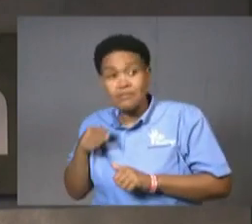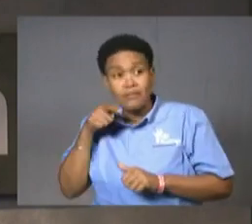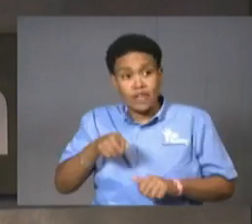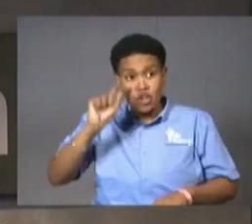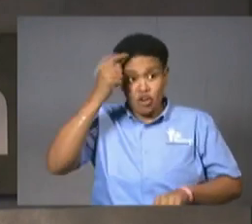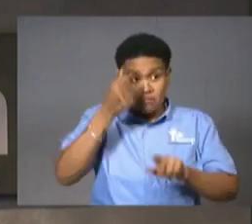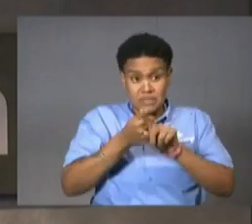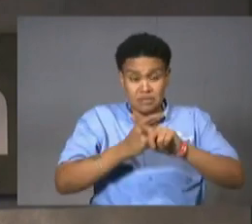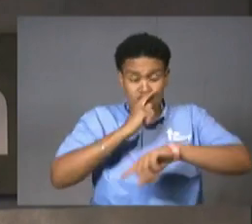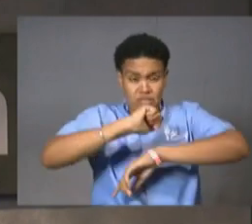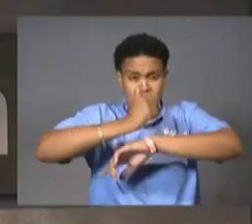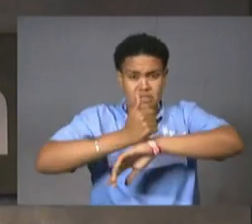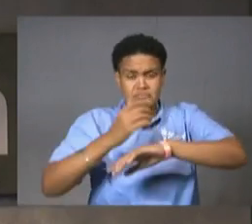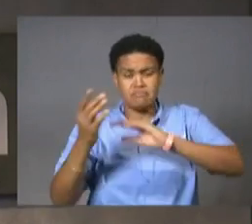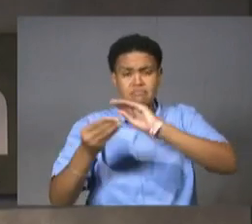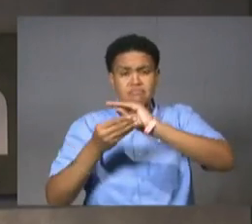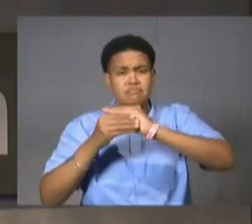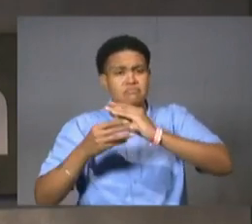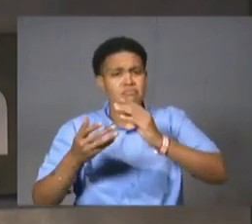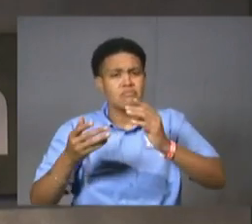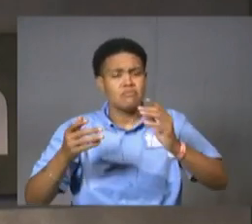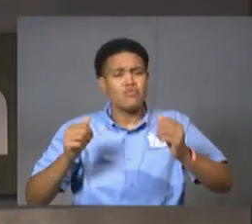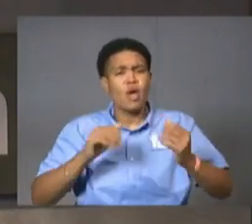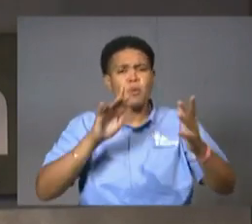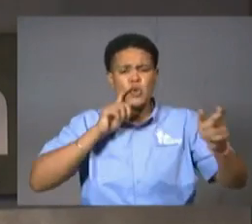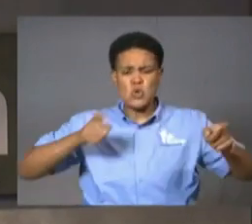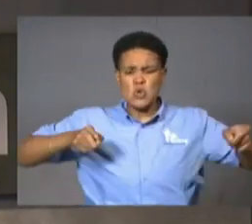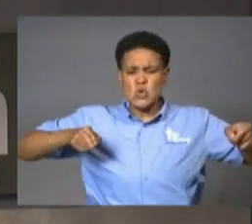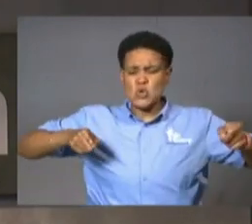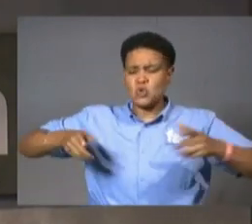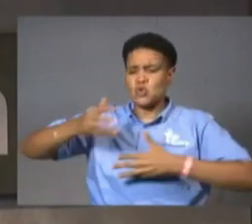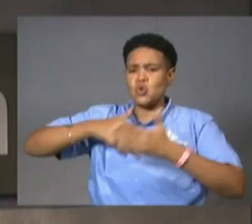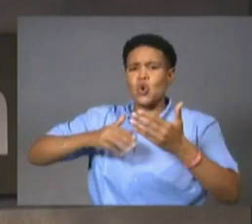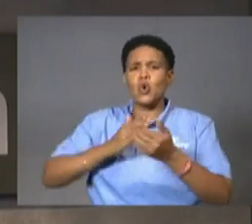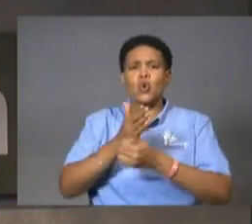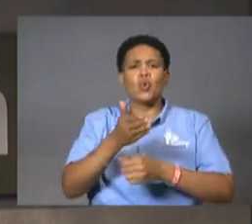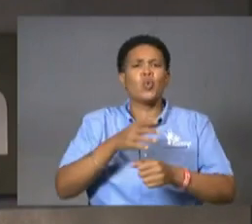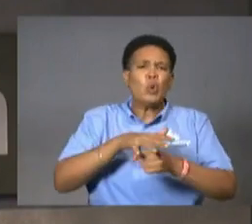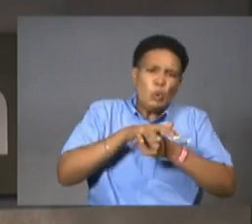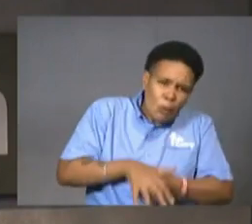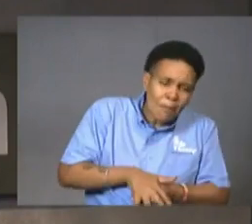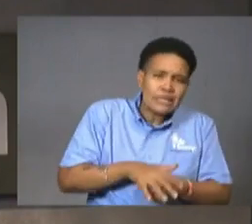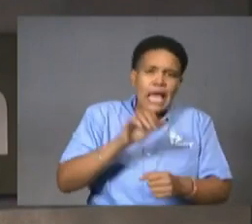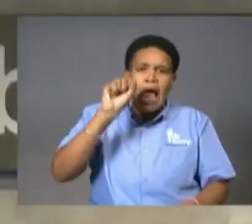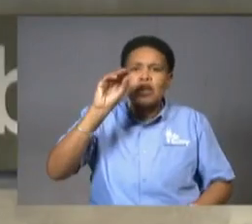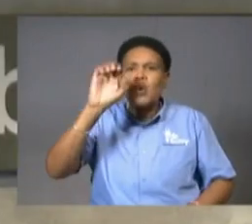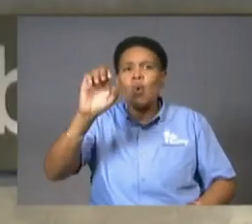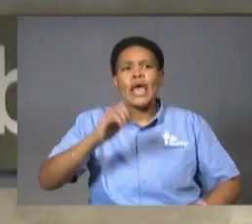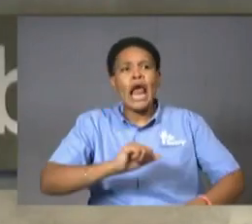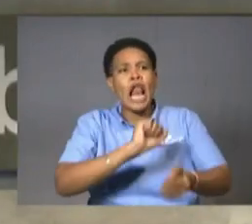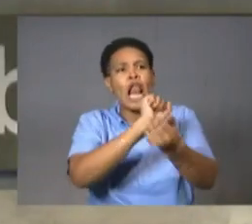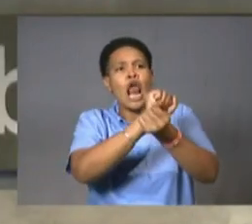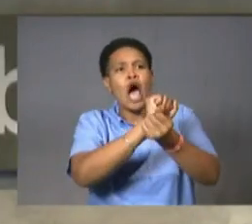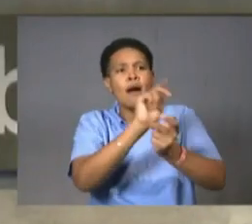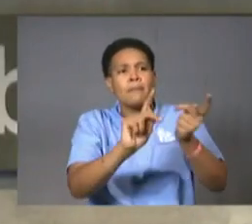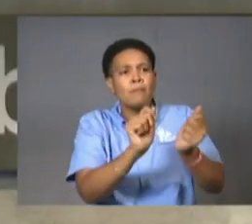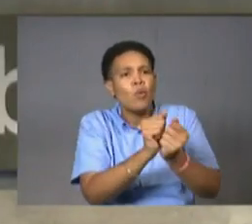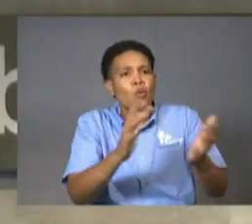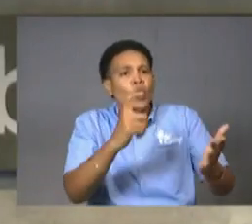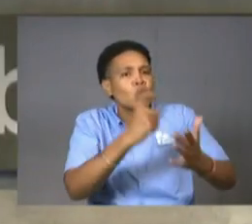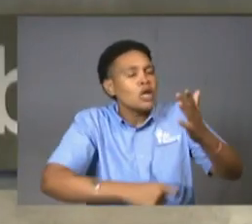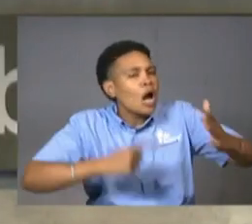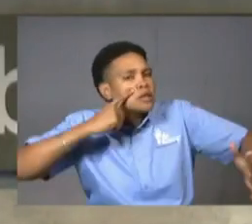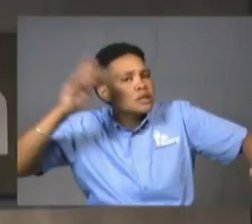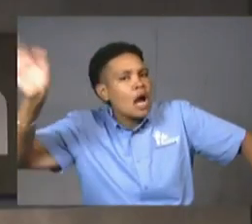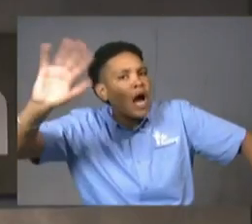approach of social control through repressive measures, states of emergency, locking up people without charge,